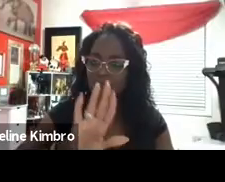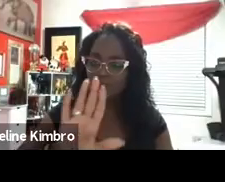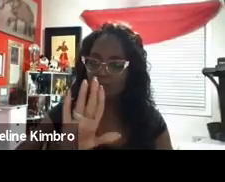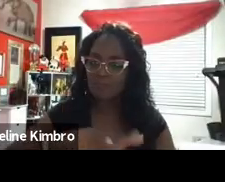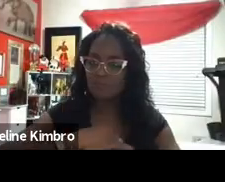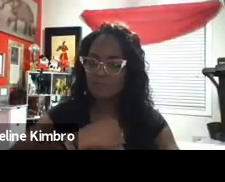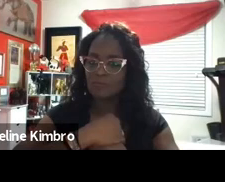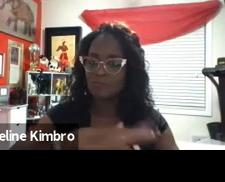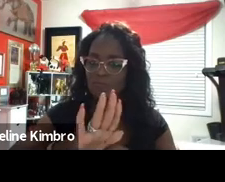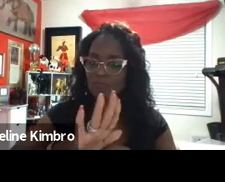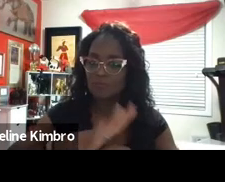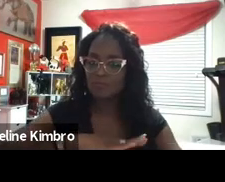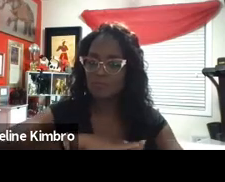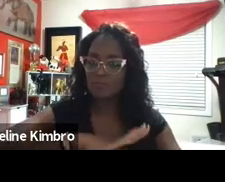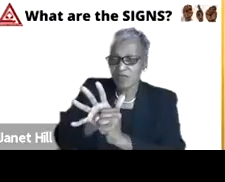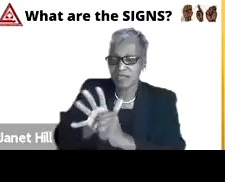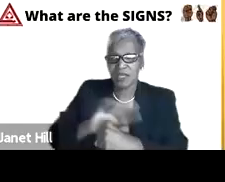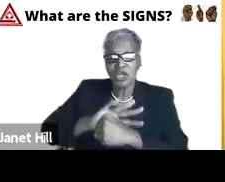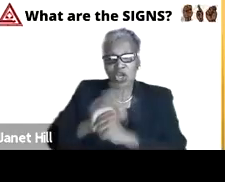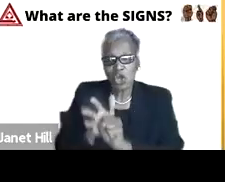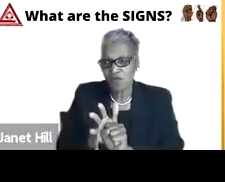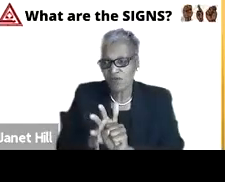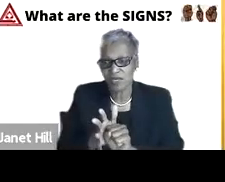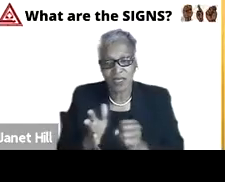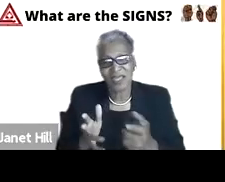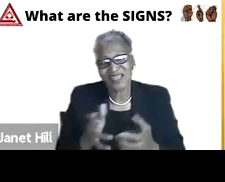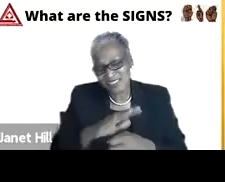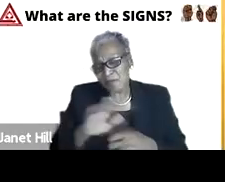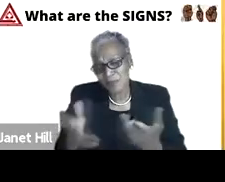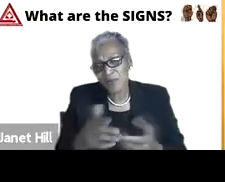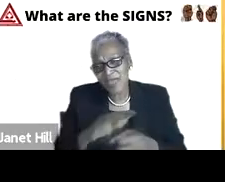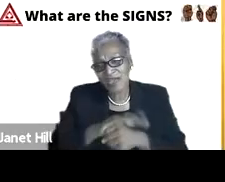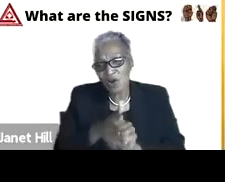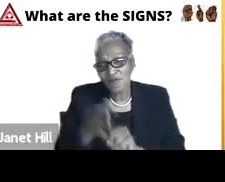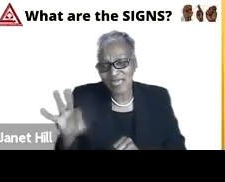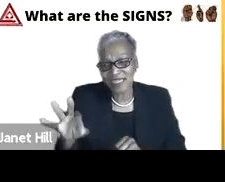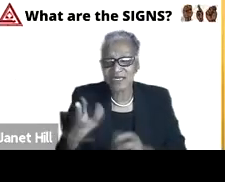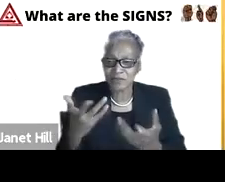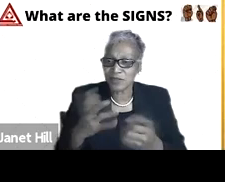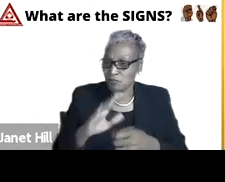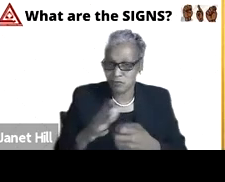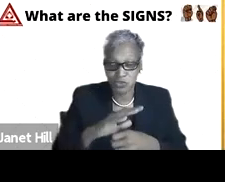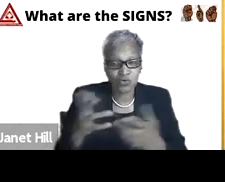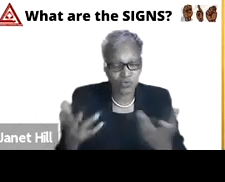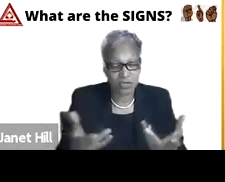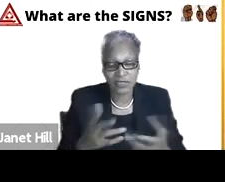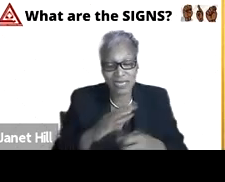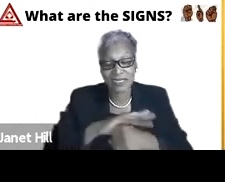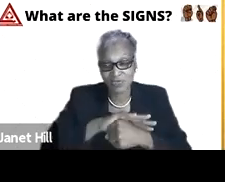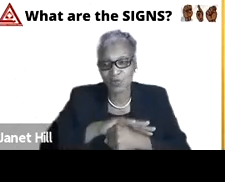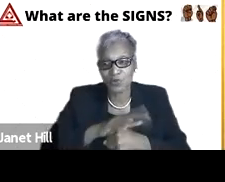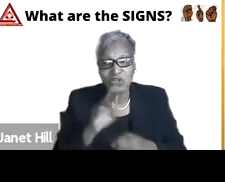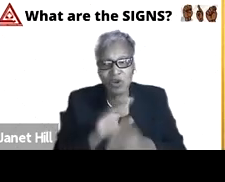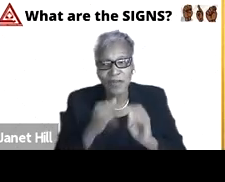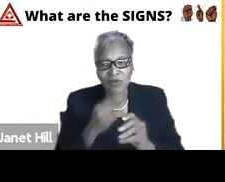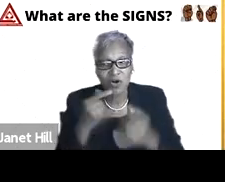It just twists. COVID. some people add COVID-19, but you